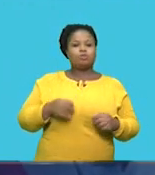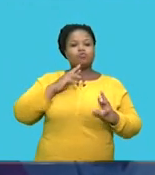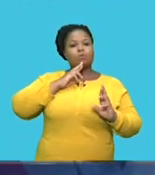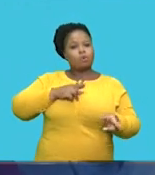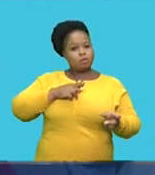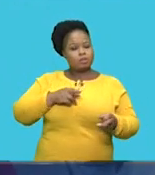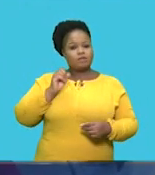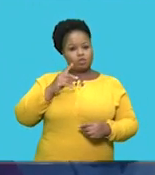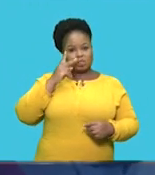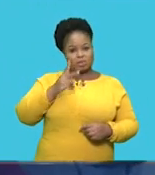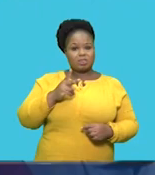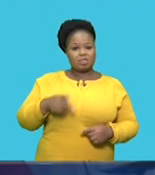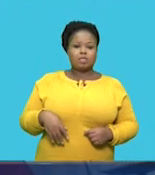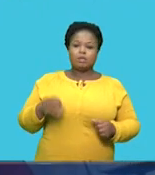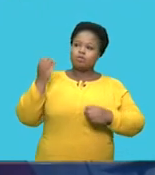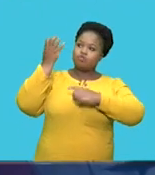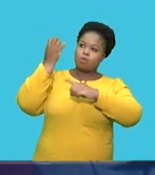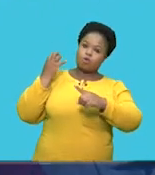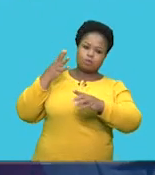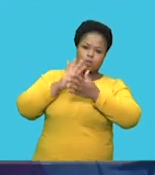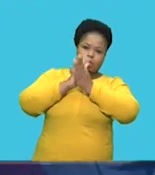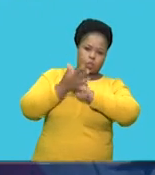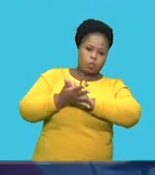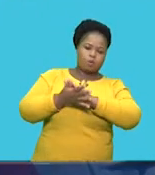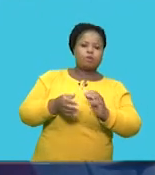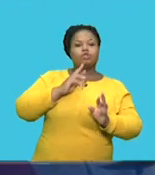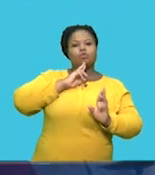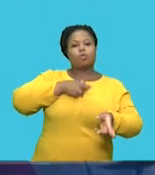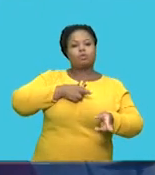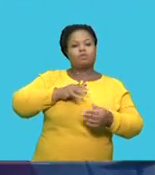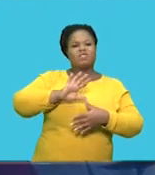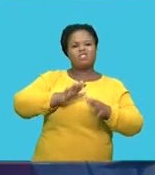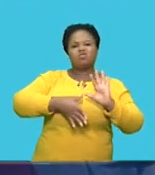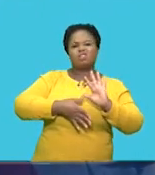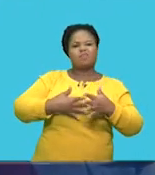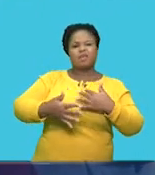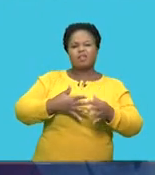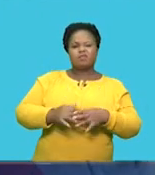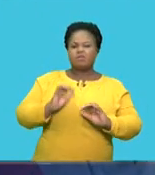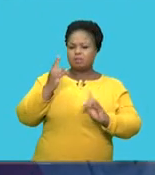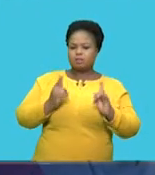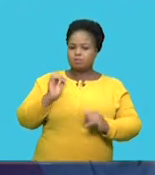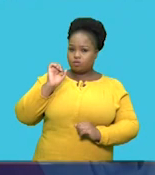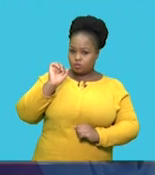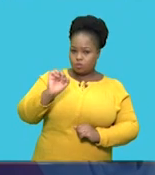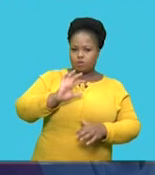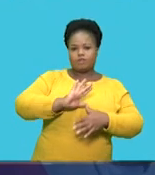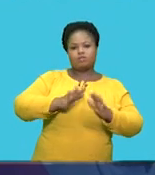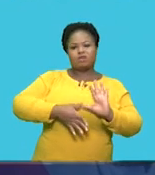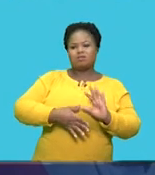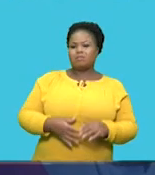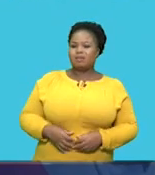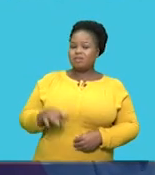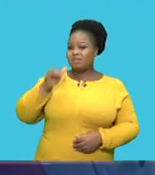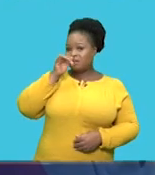report vandalism of traffic signals, report vandalism of the infrastructure of the city. It is your infrastructure. Don't